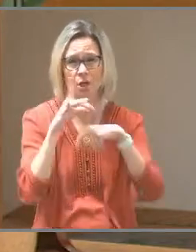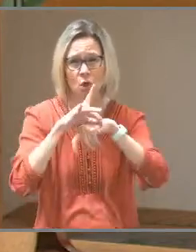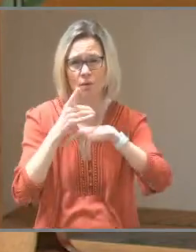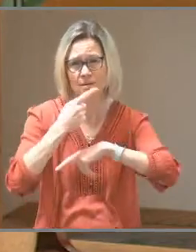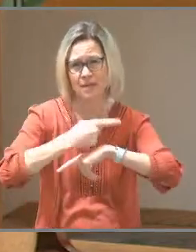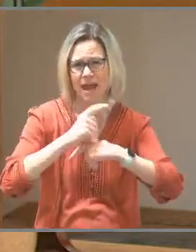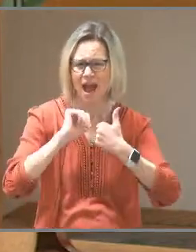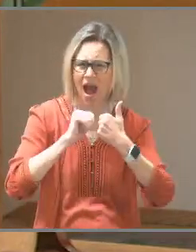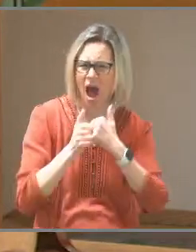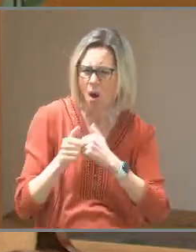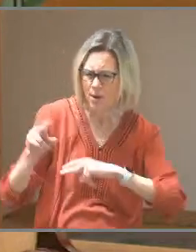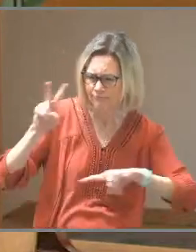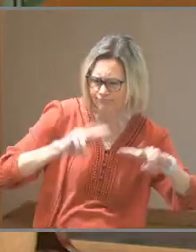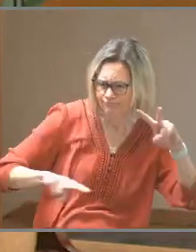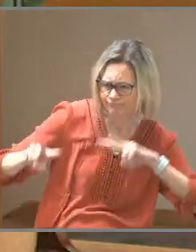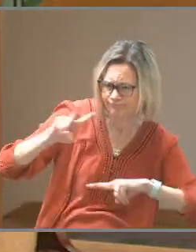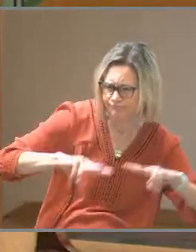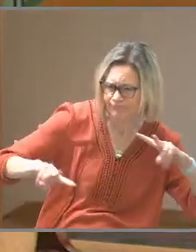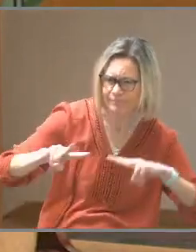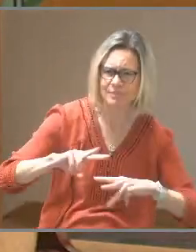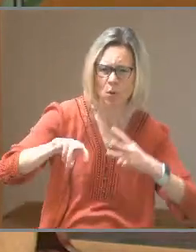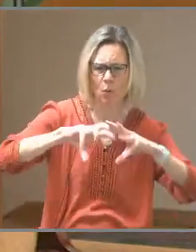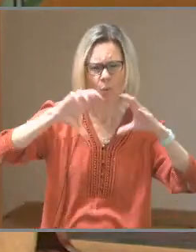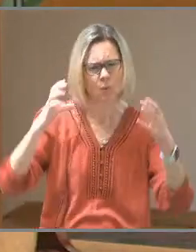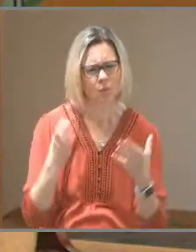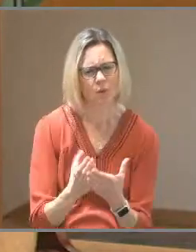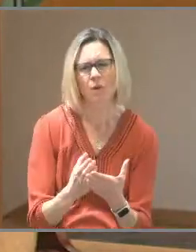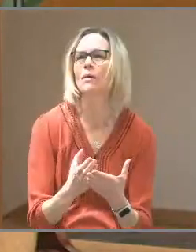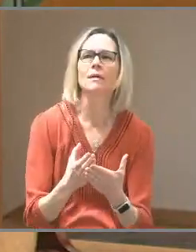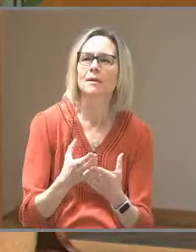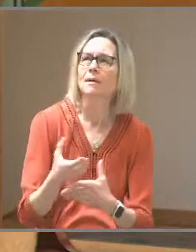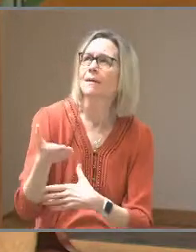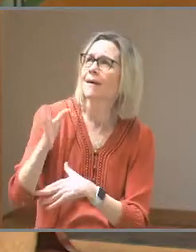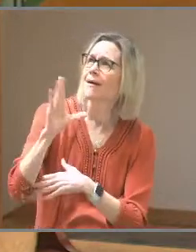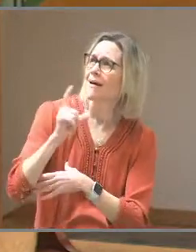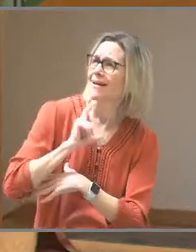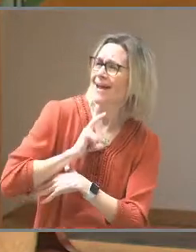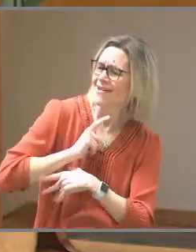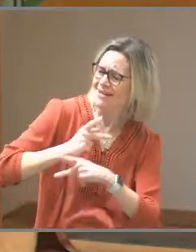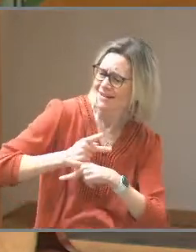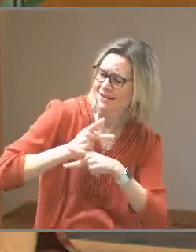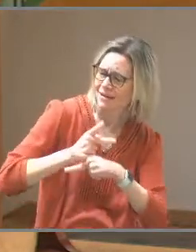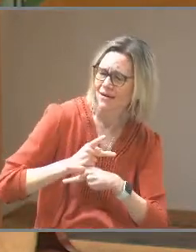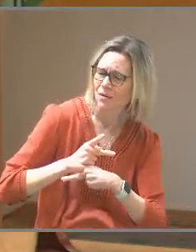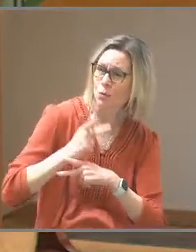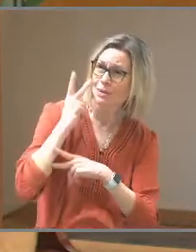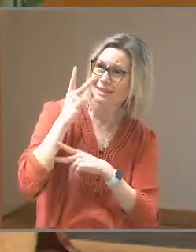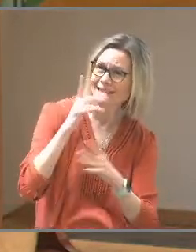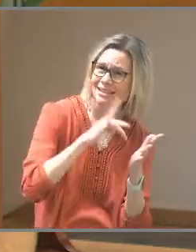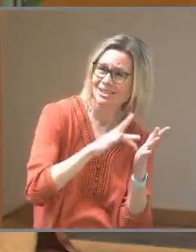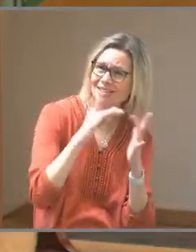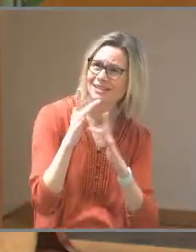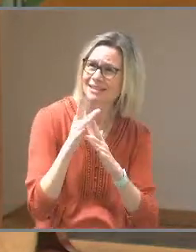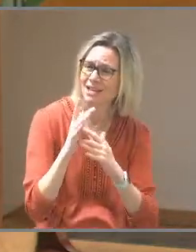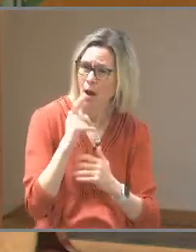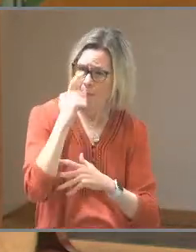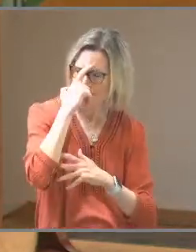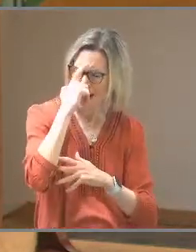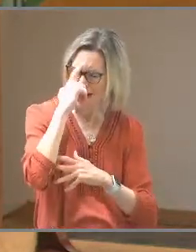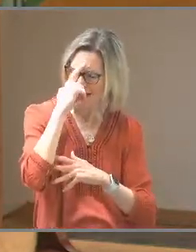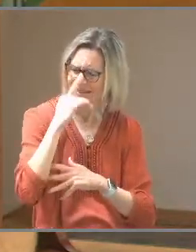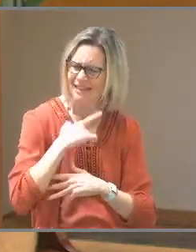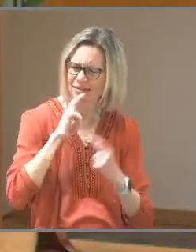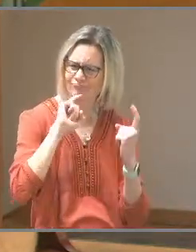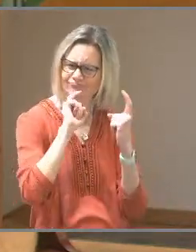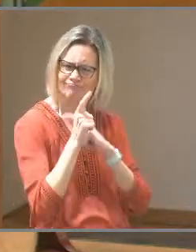at the creation that God has given us to take care of. When we see Jesus, we change our minds and we change